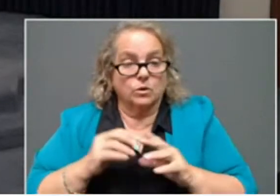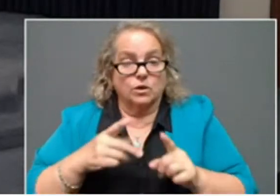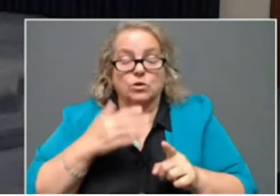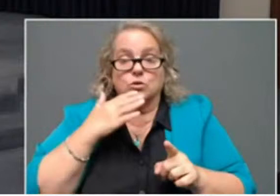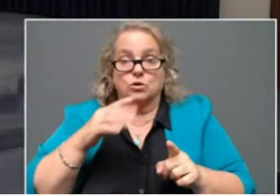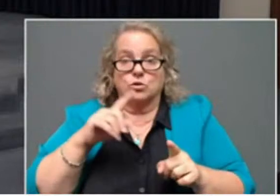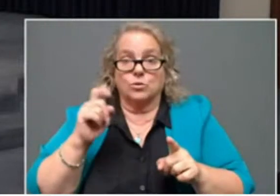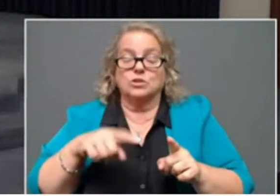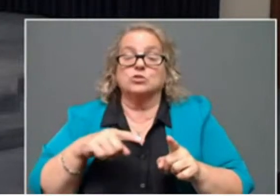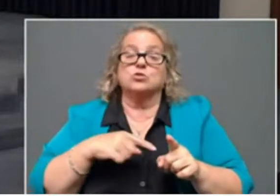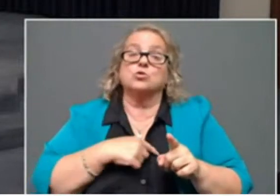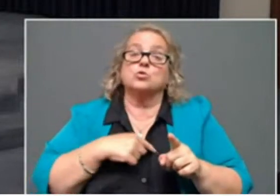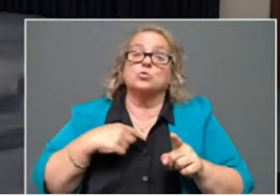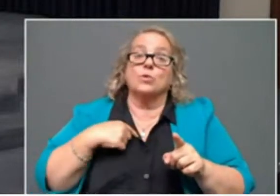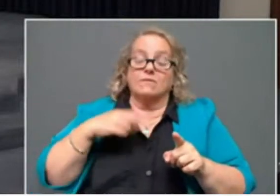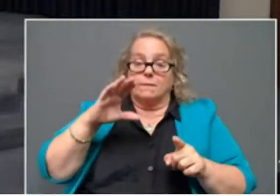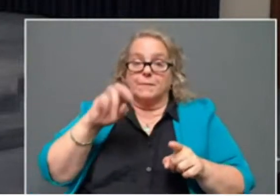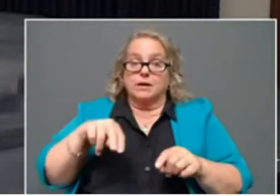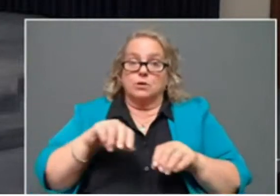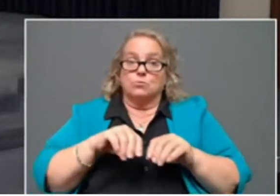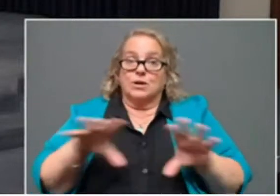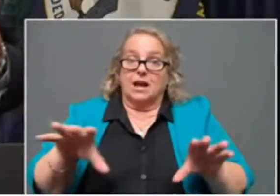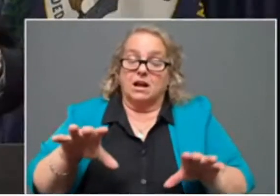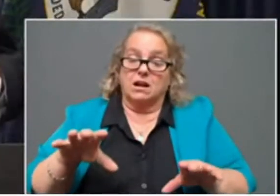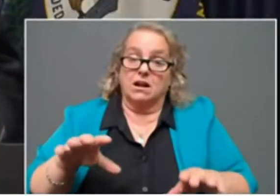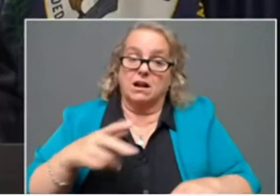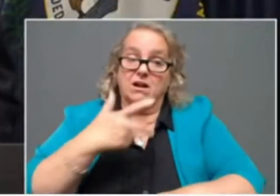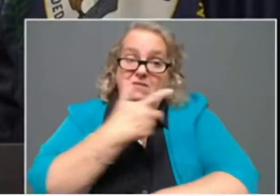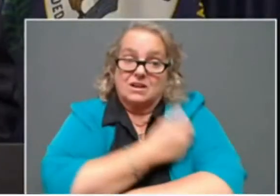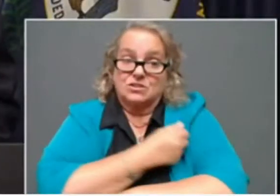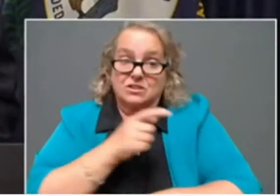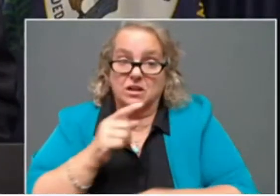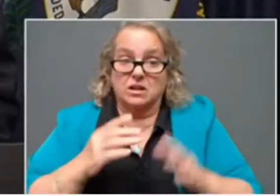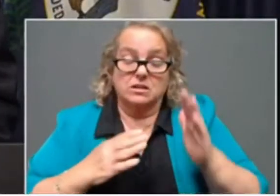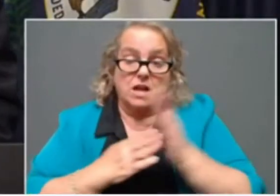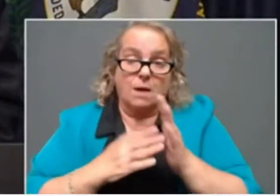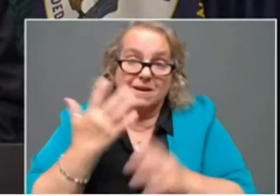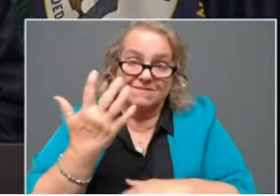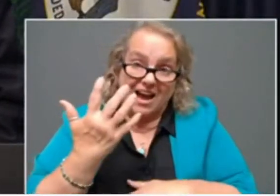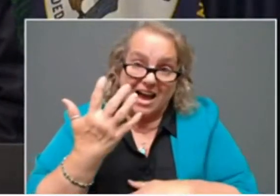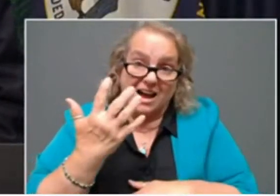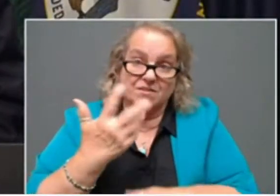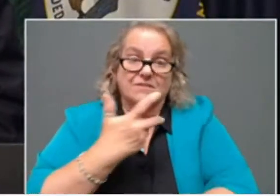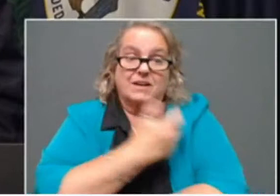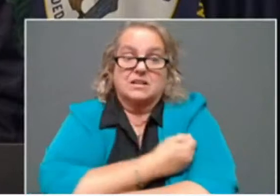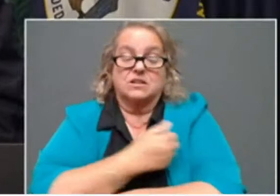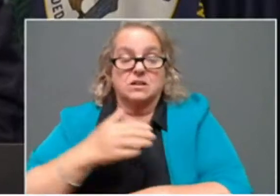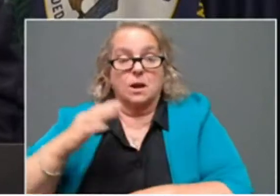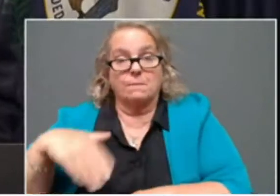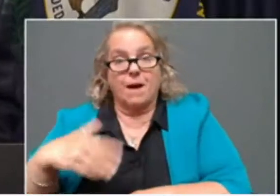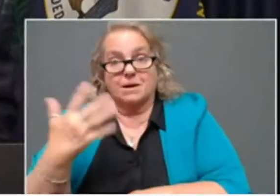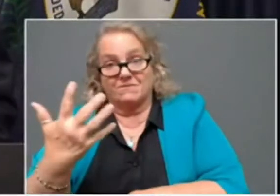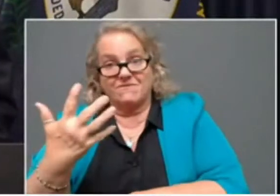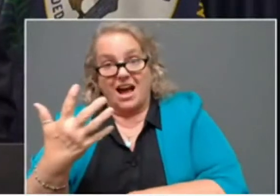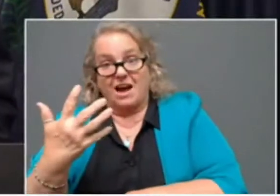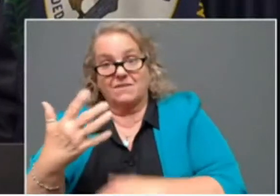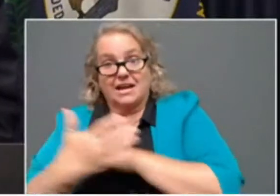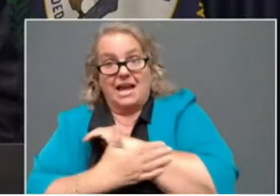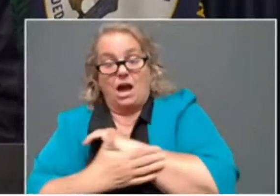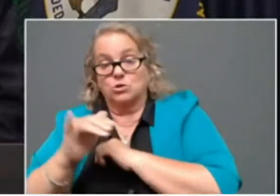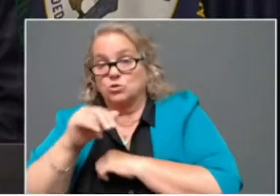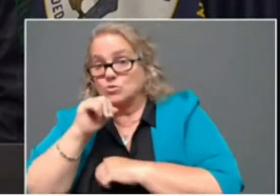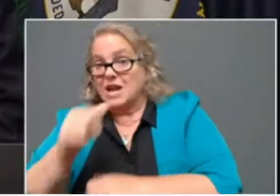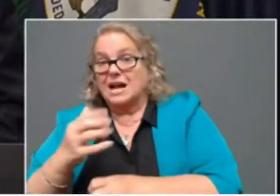putting out on vaccinations the top 5 vaccinated, the bottom 5 vaccinated. And again, with any data set, there are